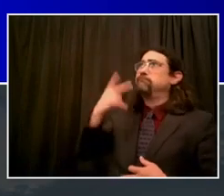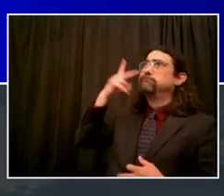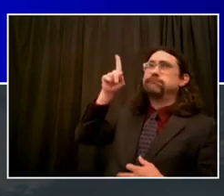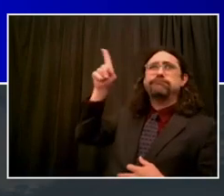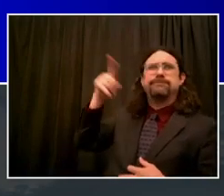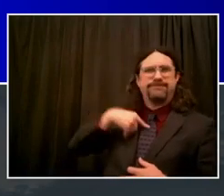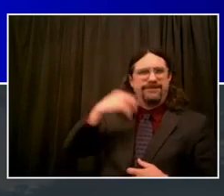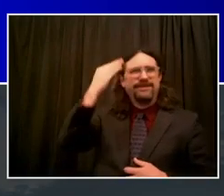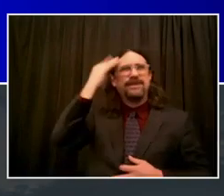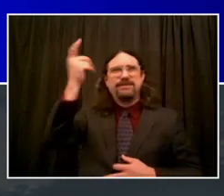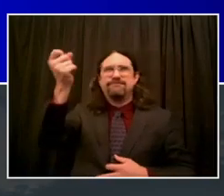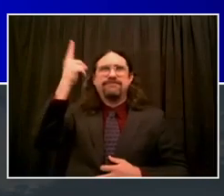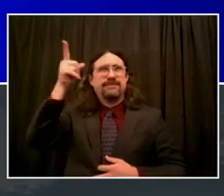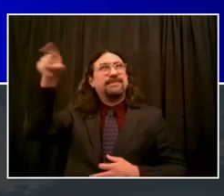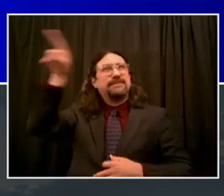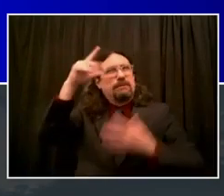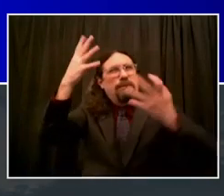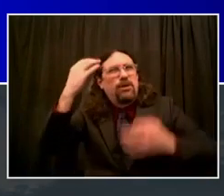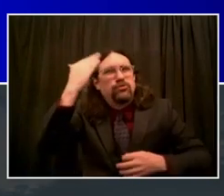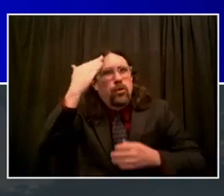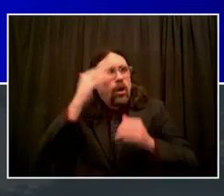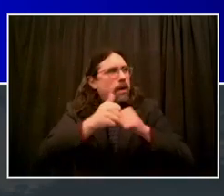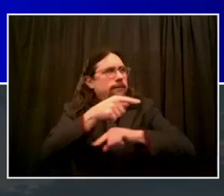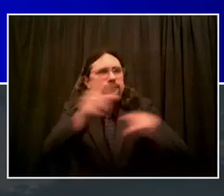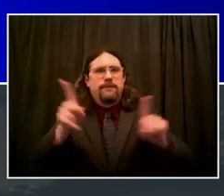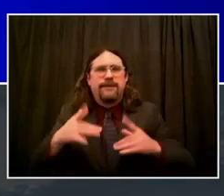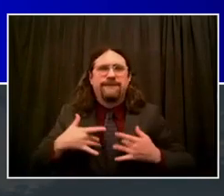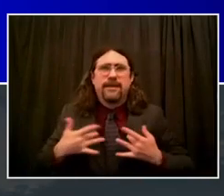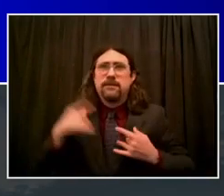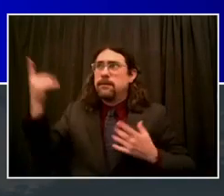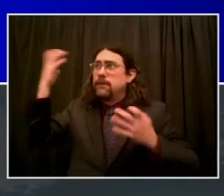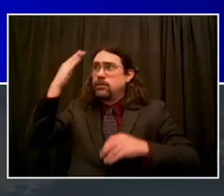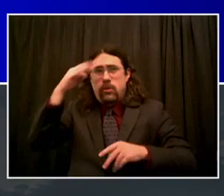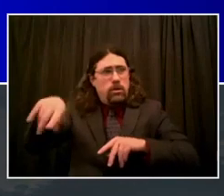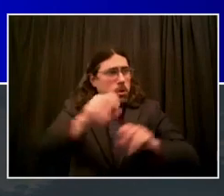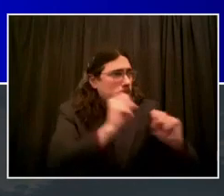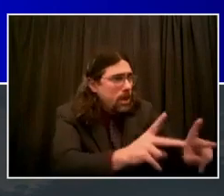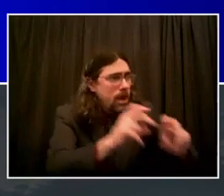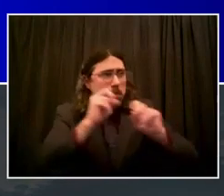to feel that comfort and move forward through this crisis.